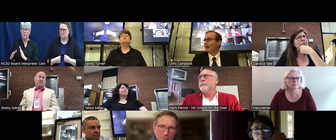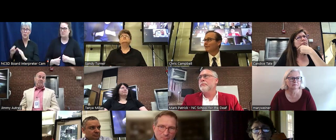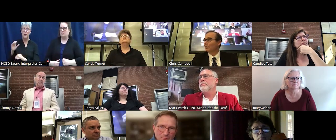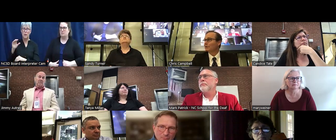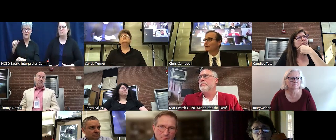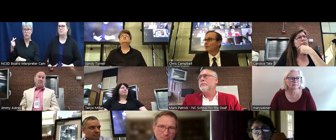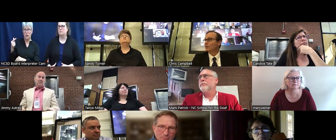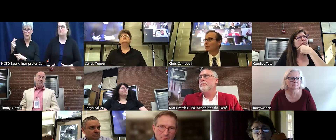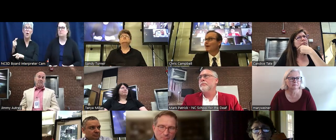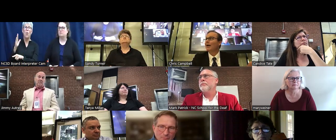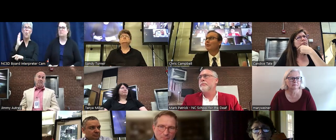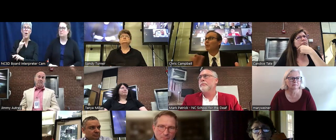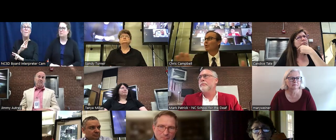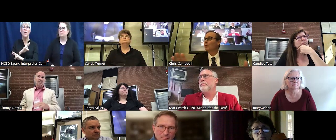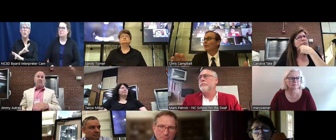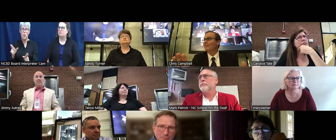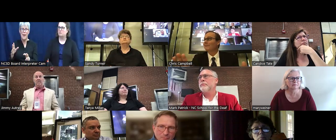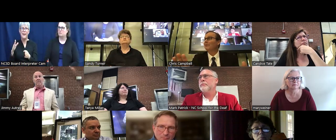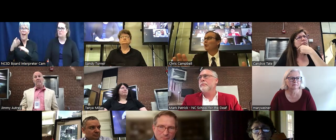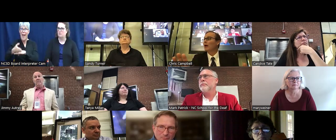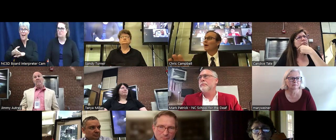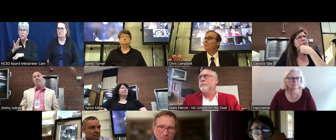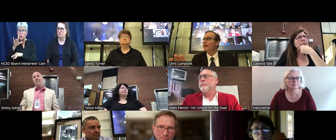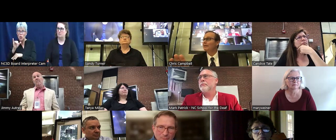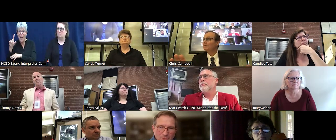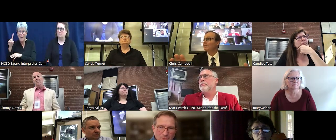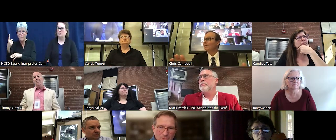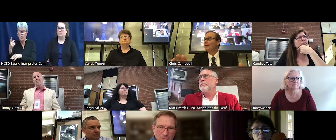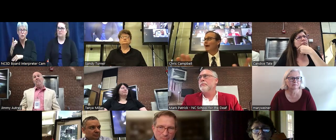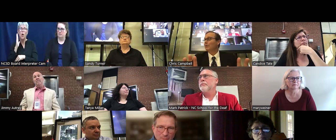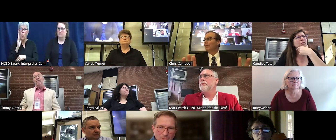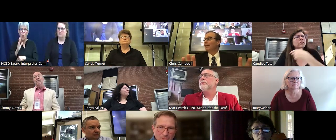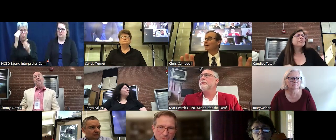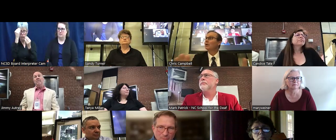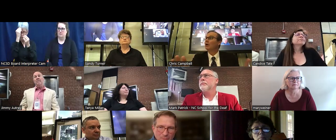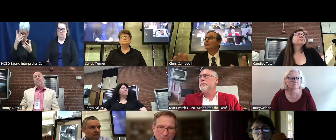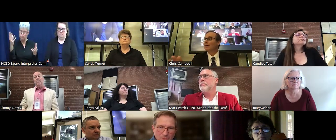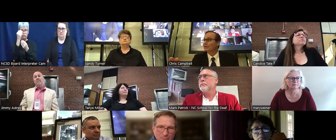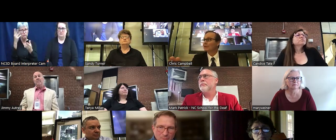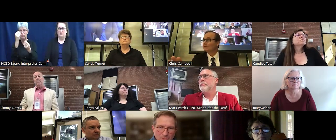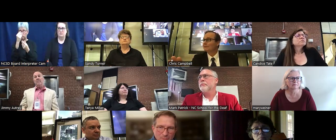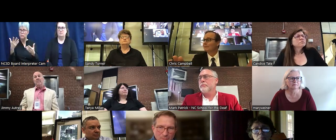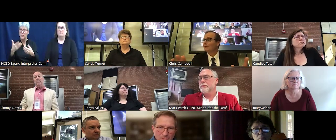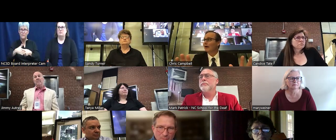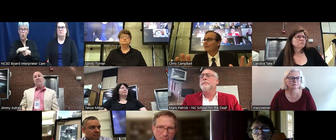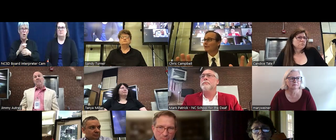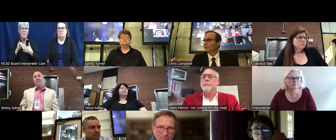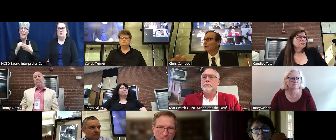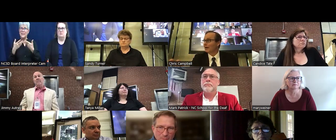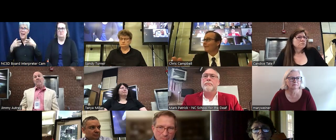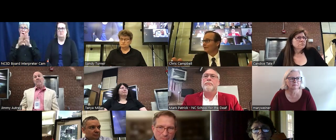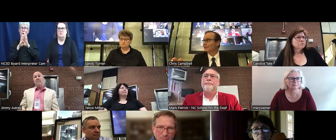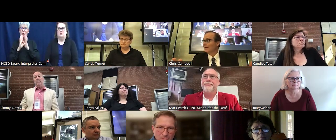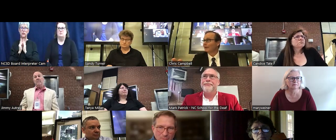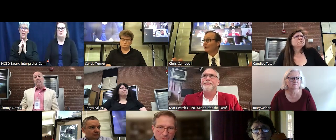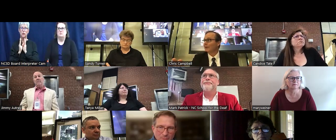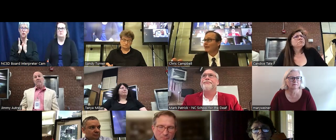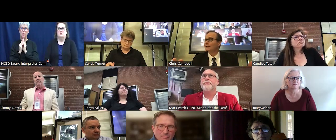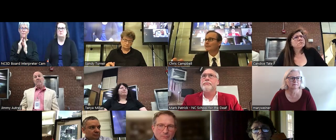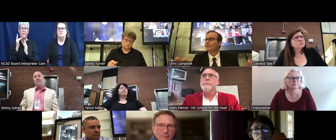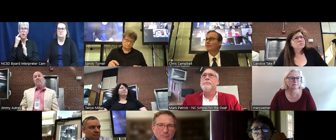July 1st to provide the board with a full update. That would be in closed session for student